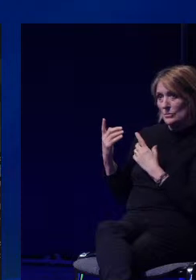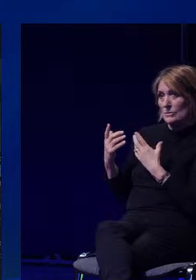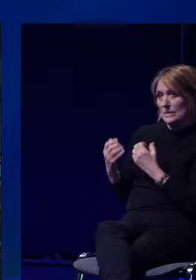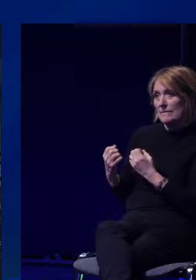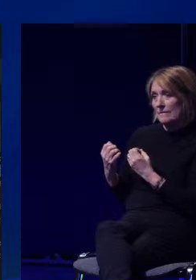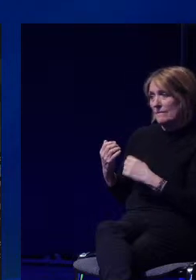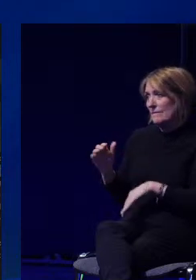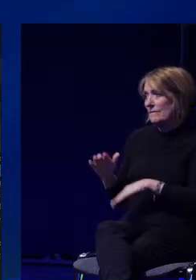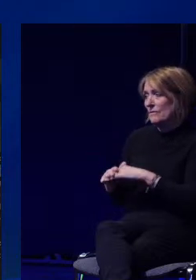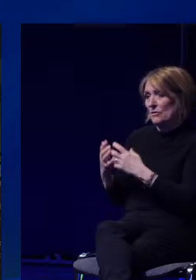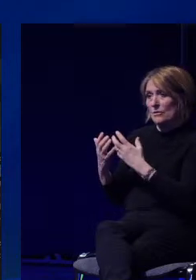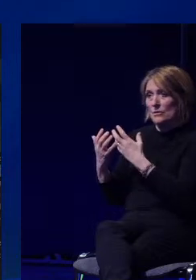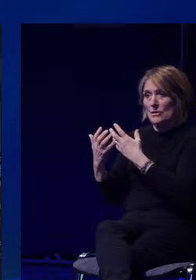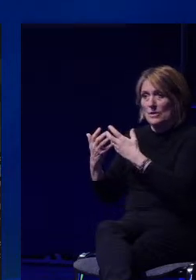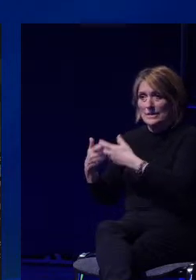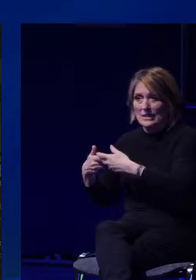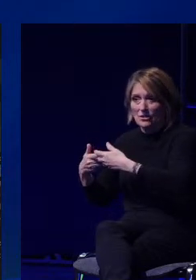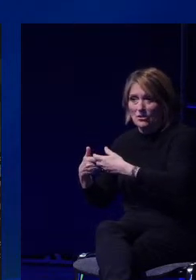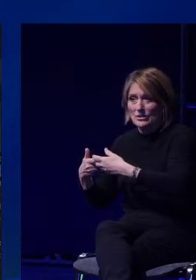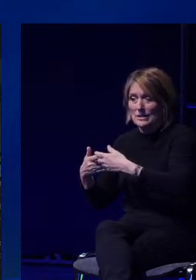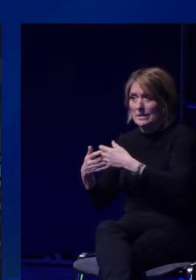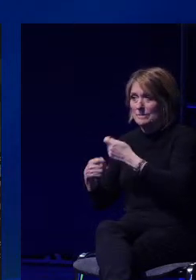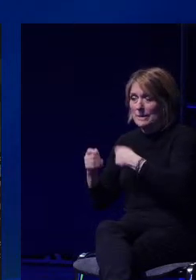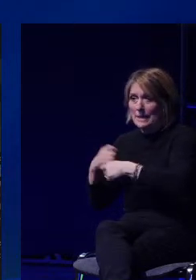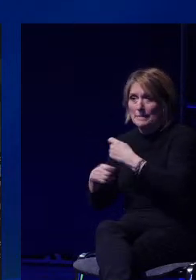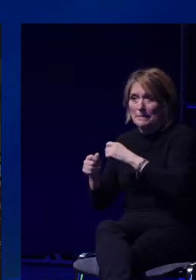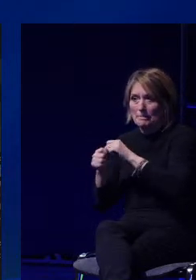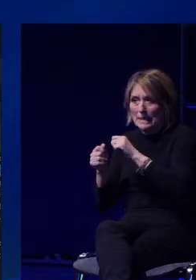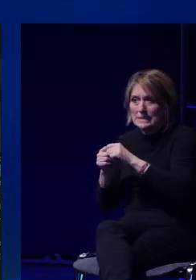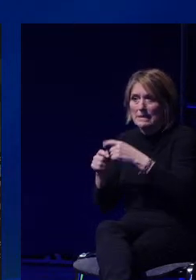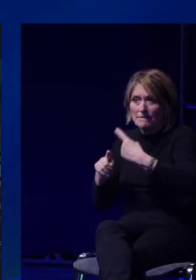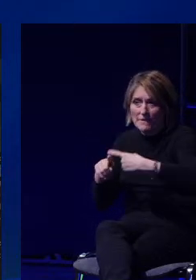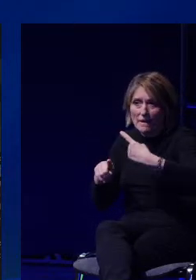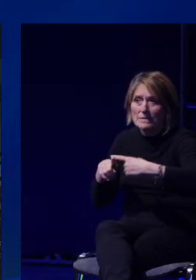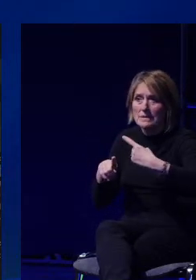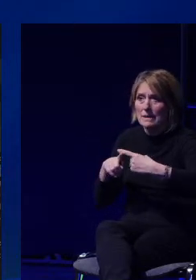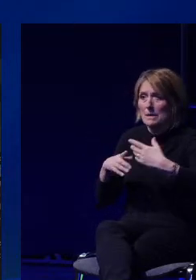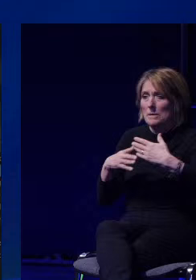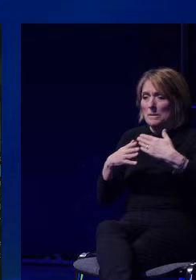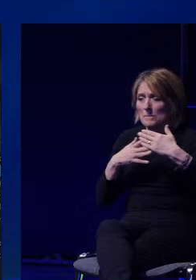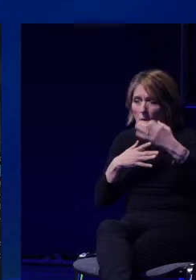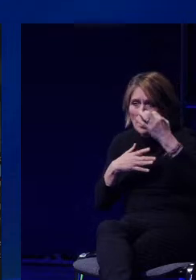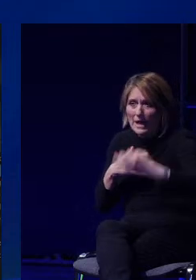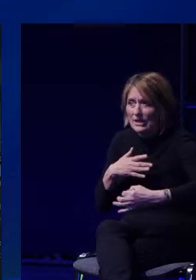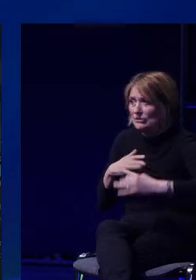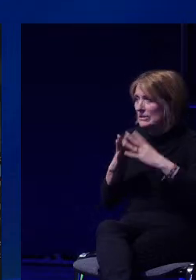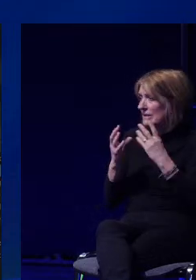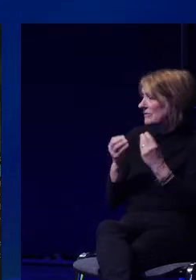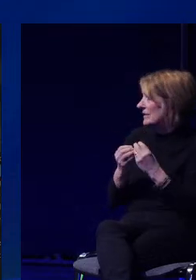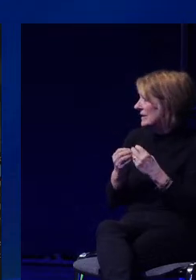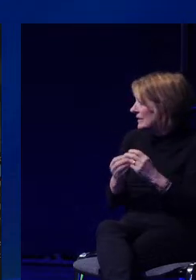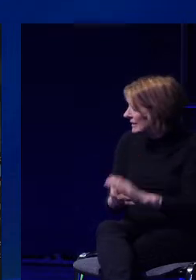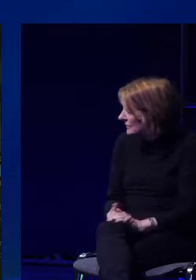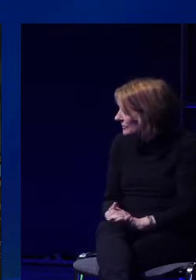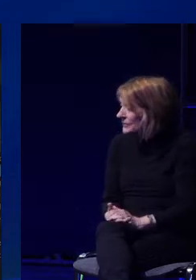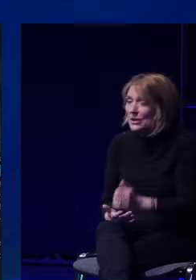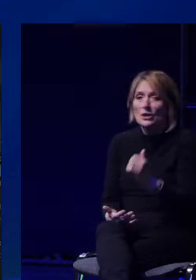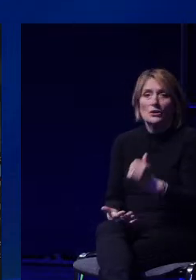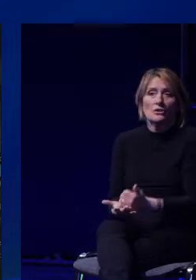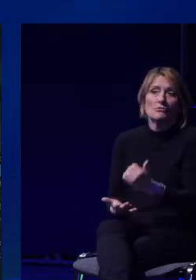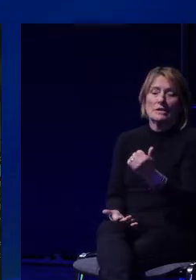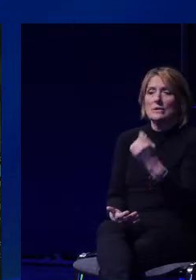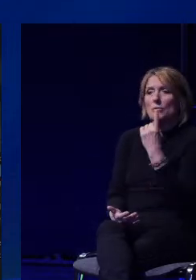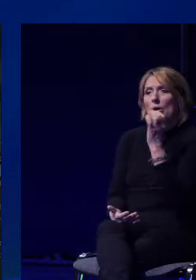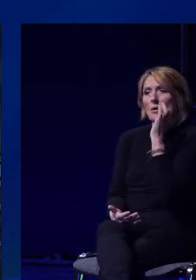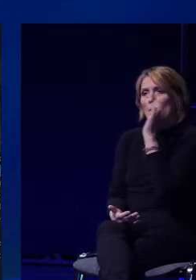better, faster, accurate. Great. right? We're done? Well, that's great. Maybe just one